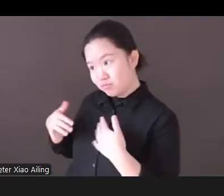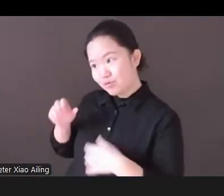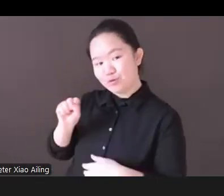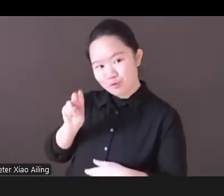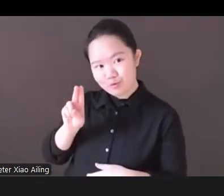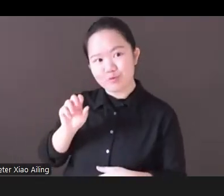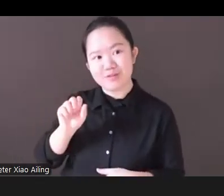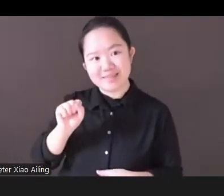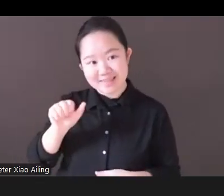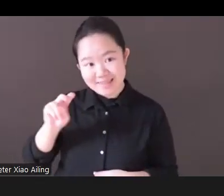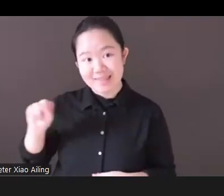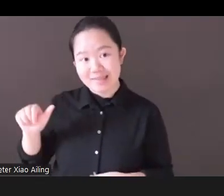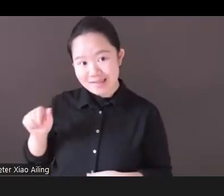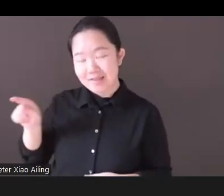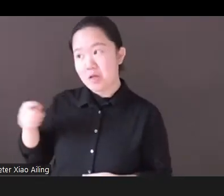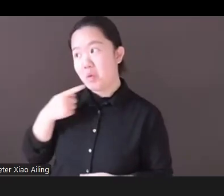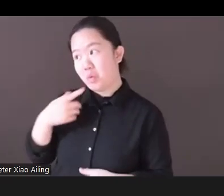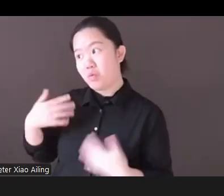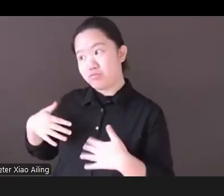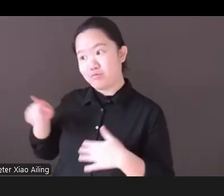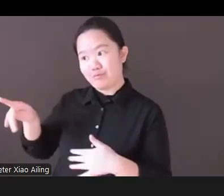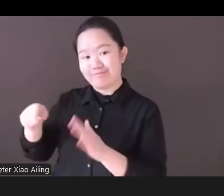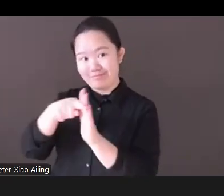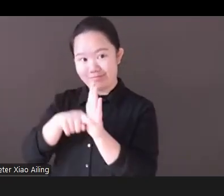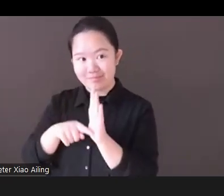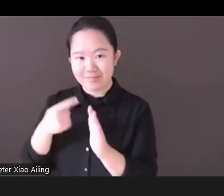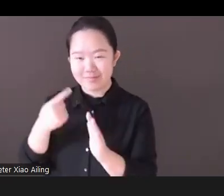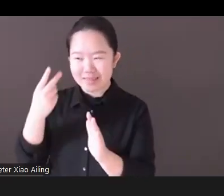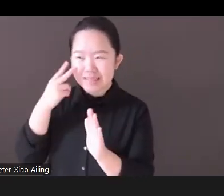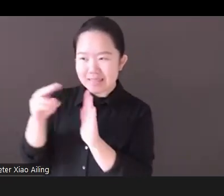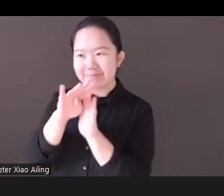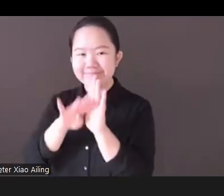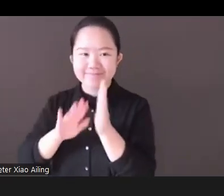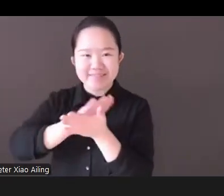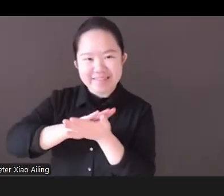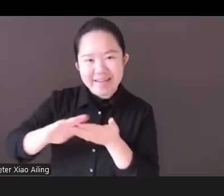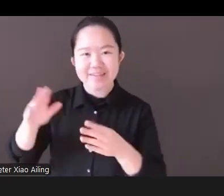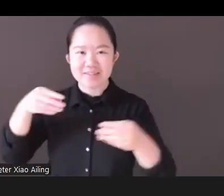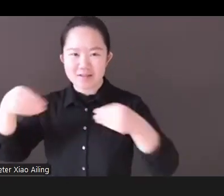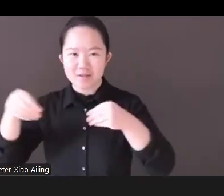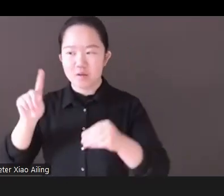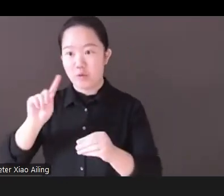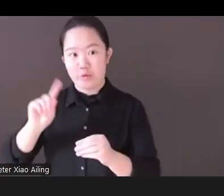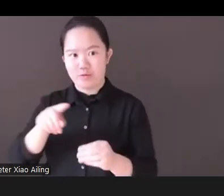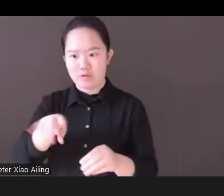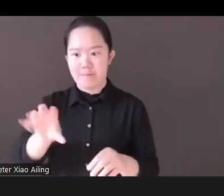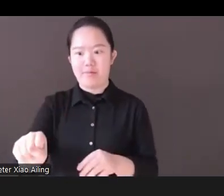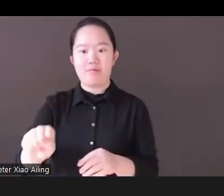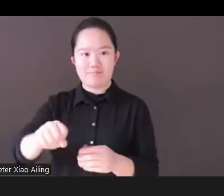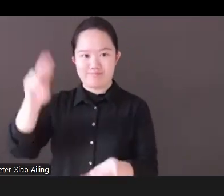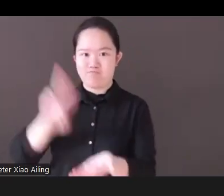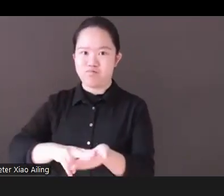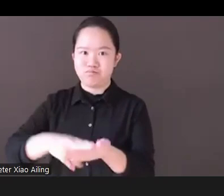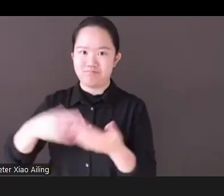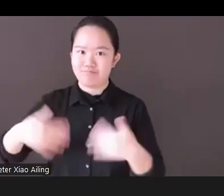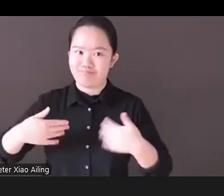it's needed. So I turn to Norway. Rebecka, you have already experience with penalties and that. So what's